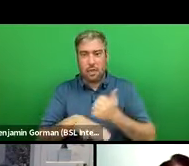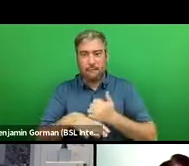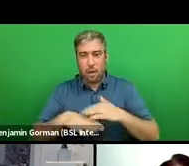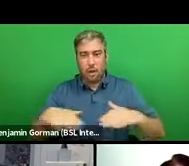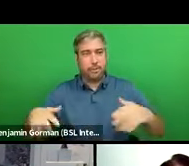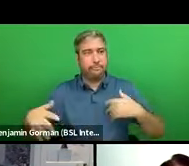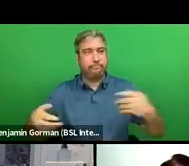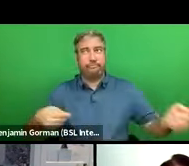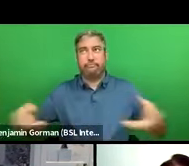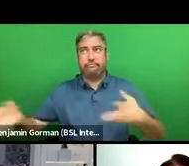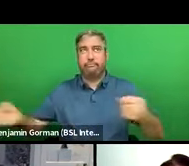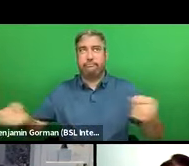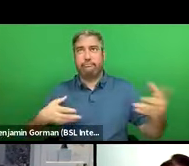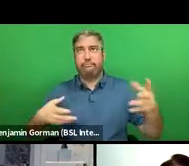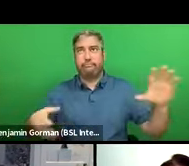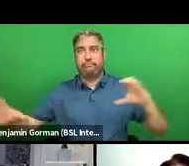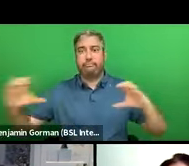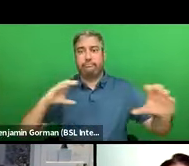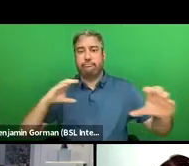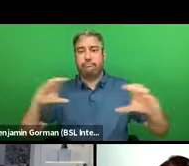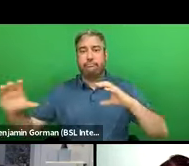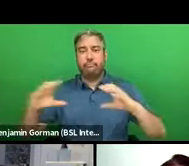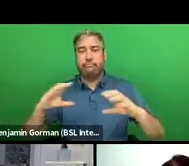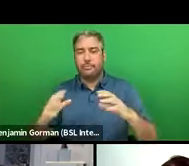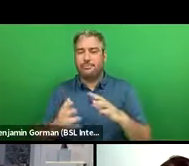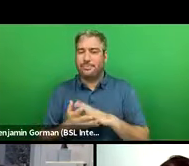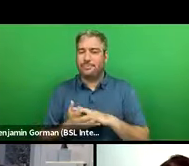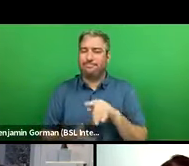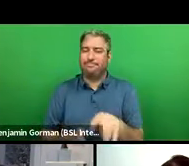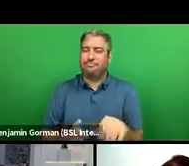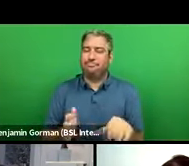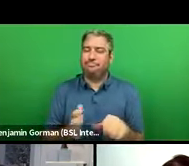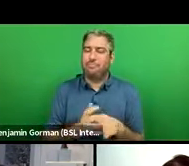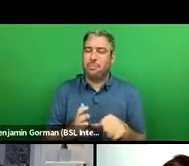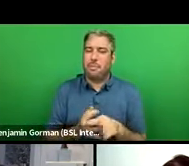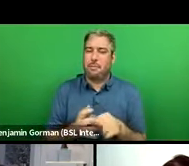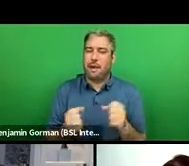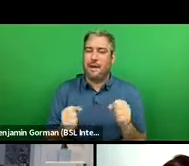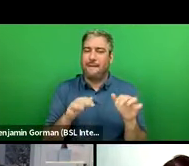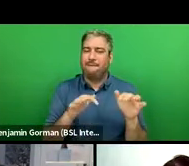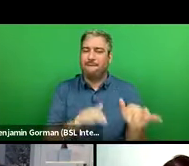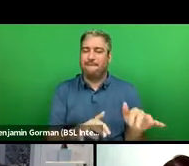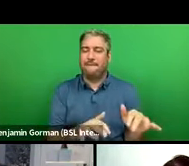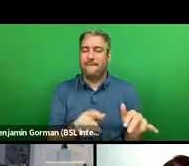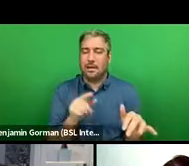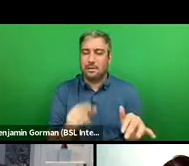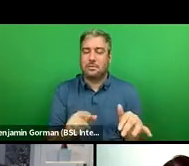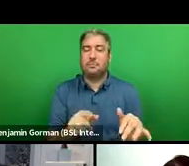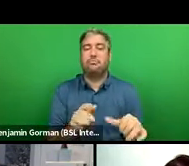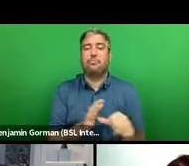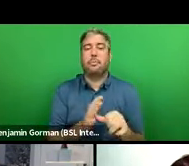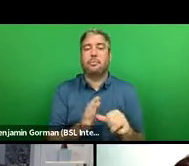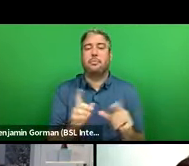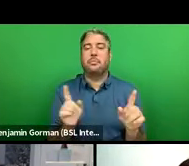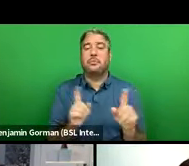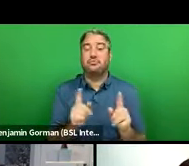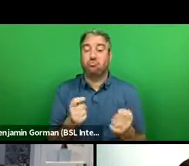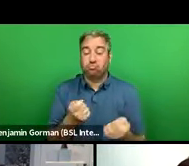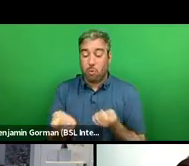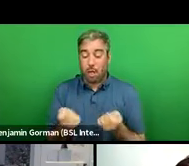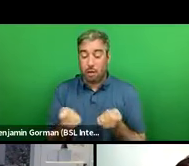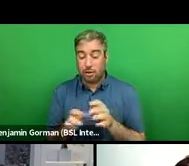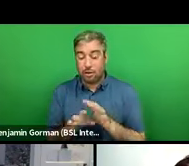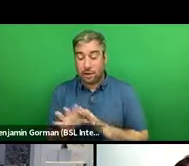not regulation national, but is regulation supranational. And here is where I don't have